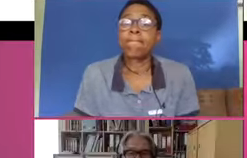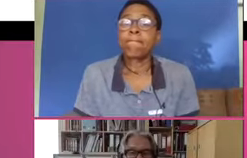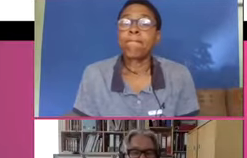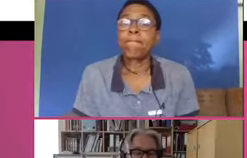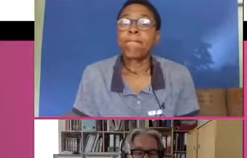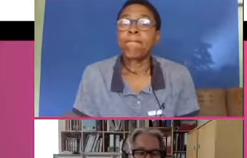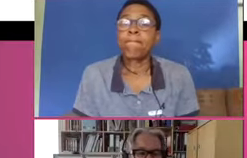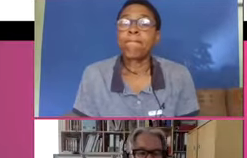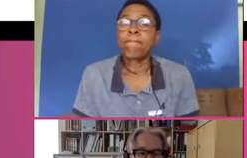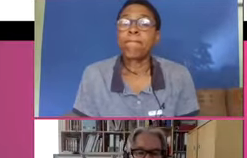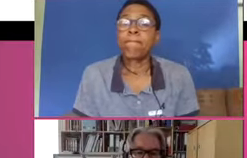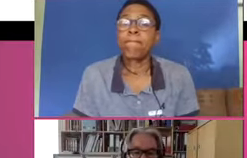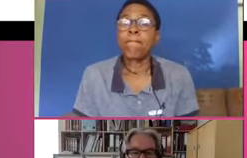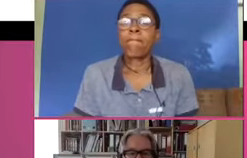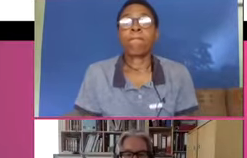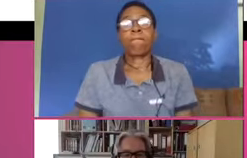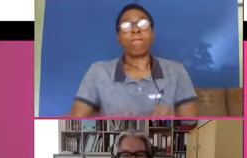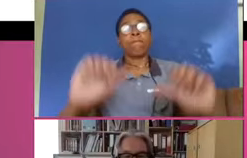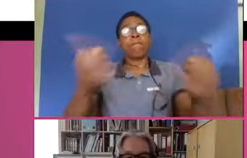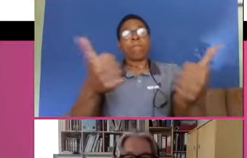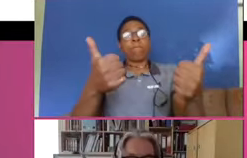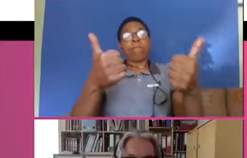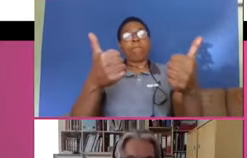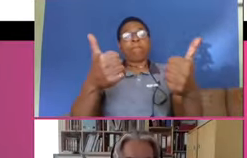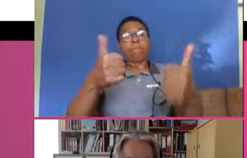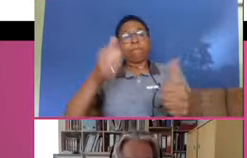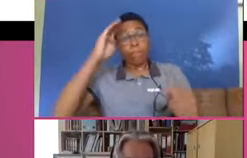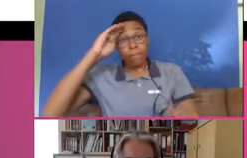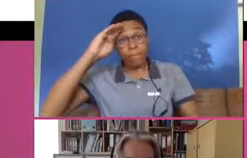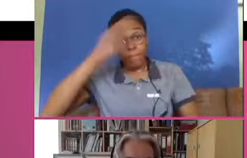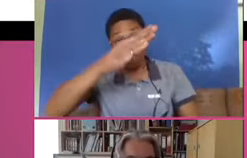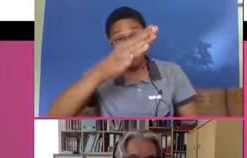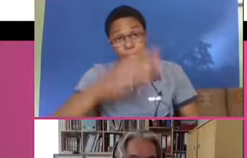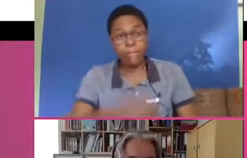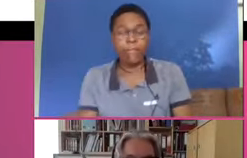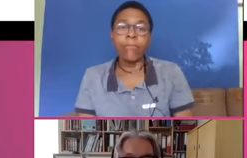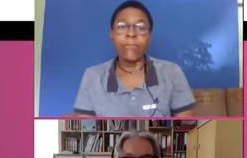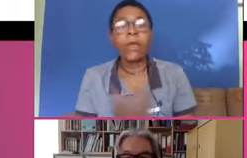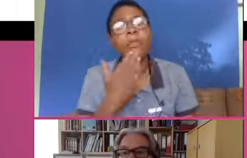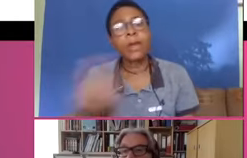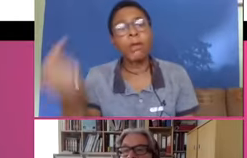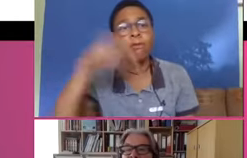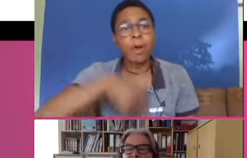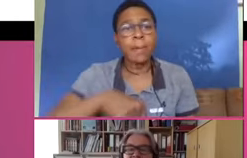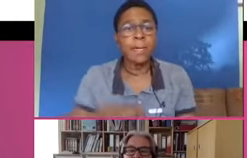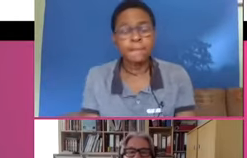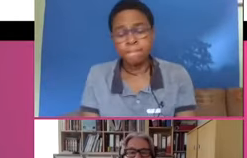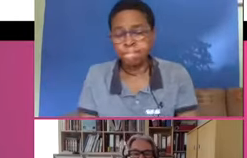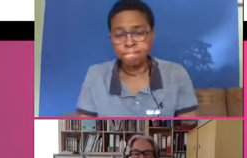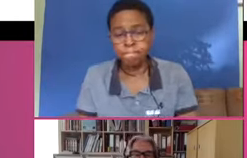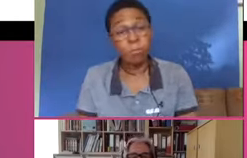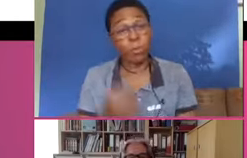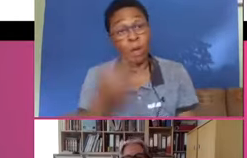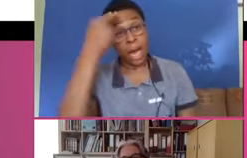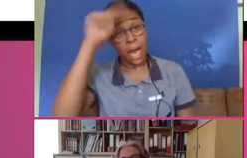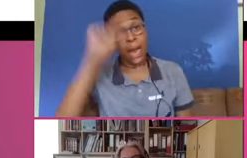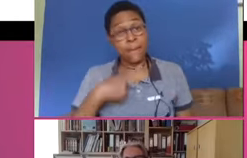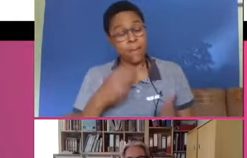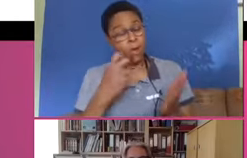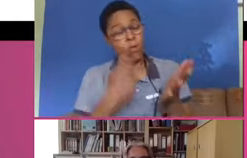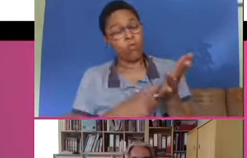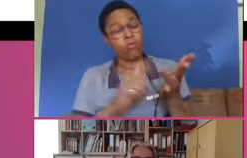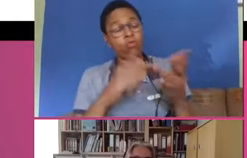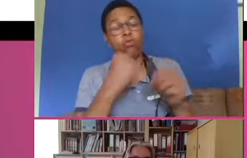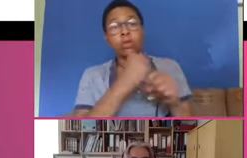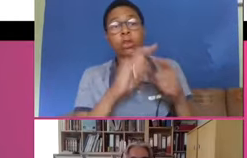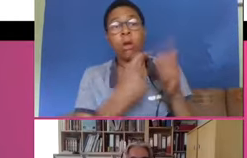Okay, good afternoon, everyone. Thank you very much for attending this webinar. My name is Dr. Roger Wolman. I